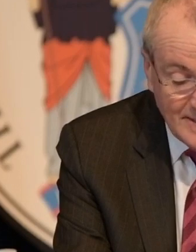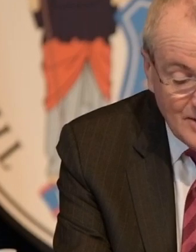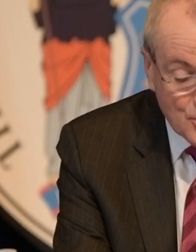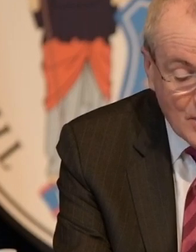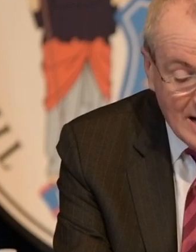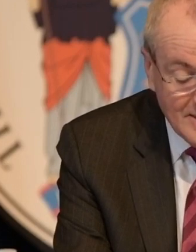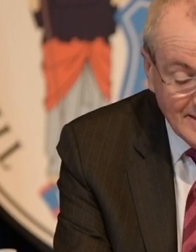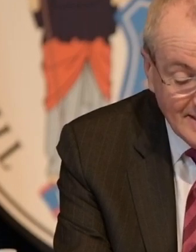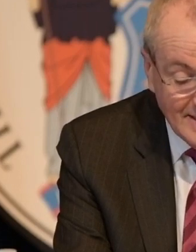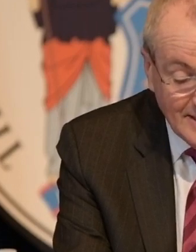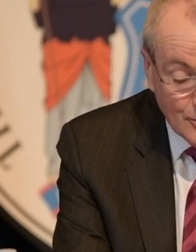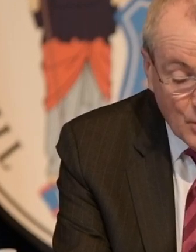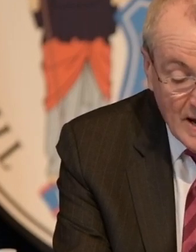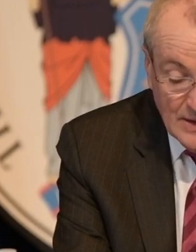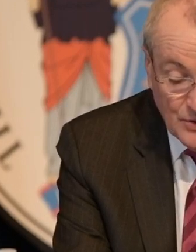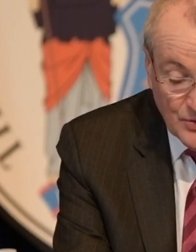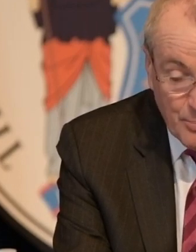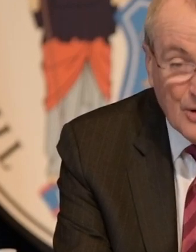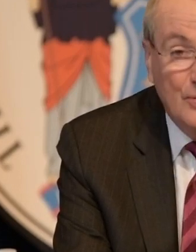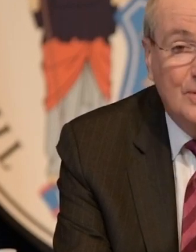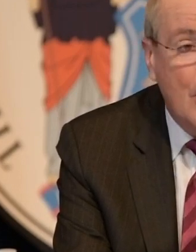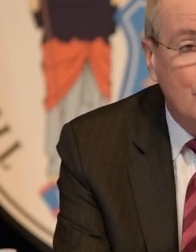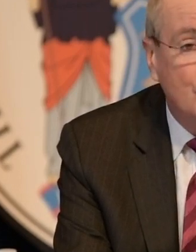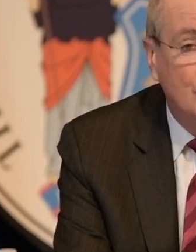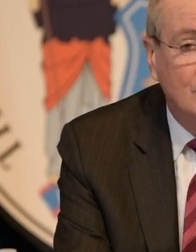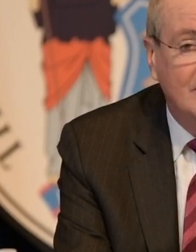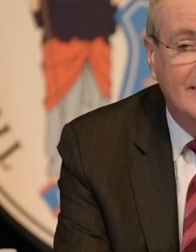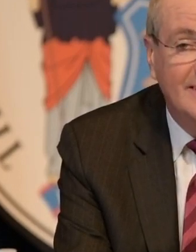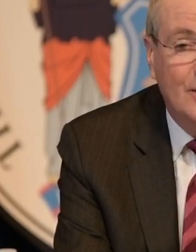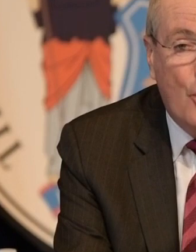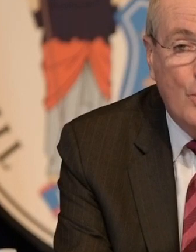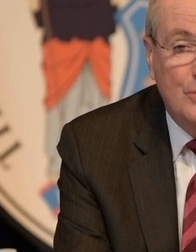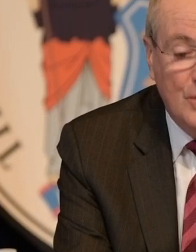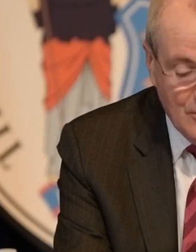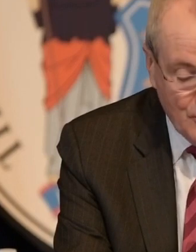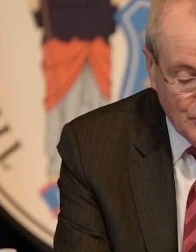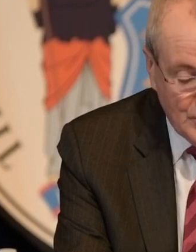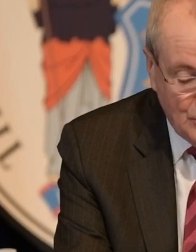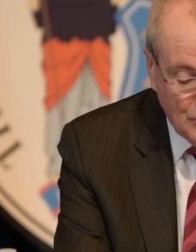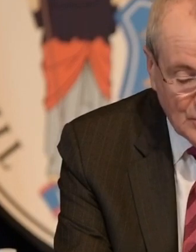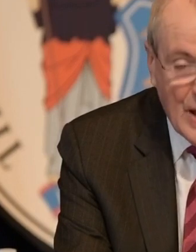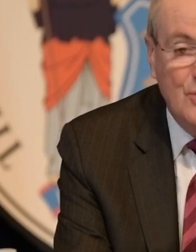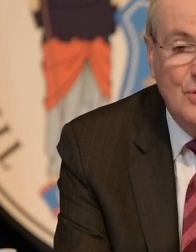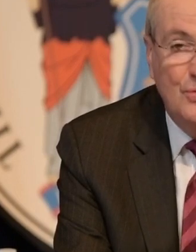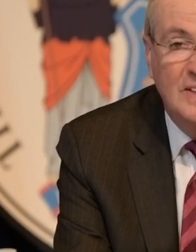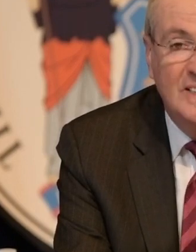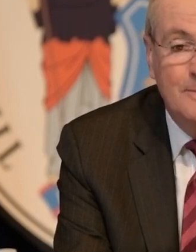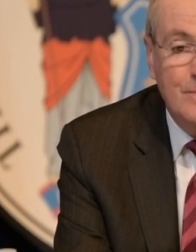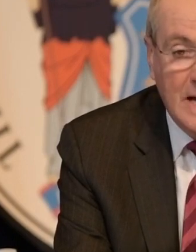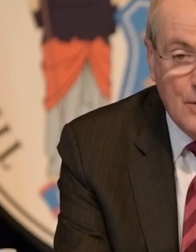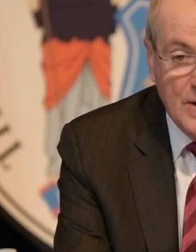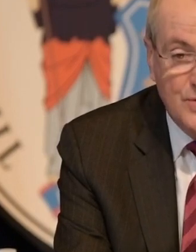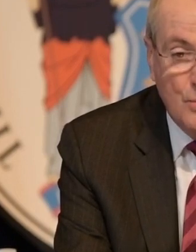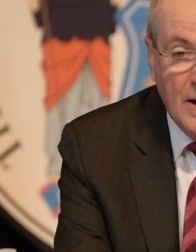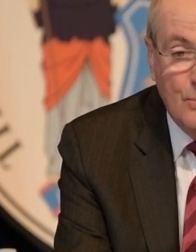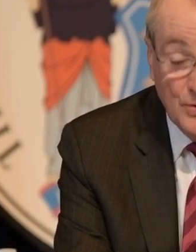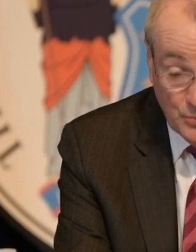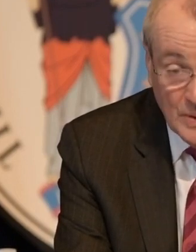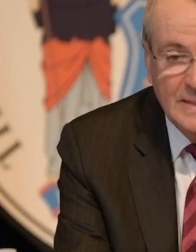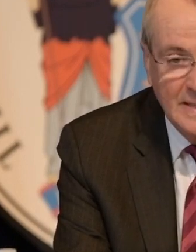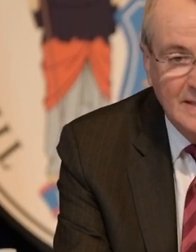Saturday, and he described Ray as the perfect Irish uncle, always there for his nieces and nephews. God rest you,